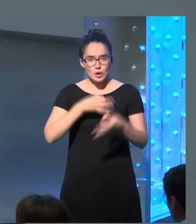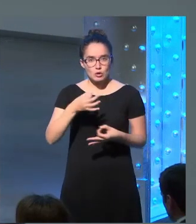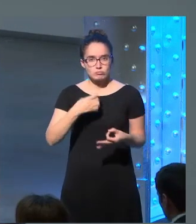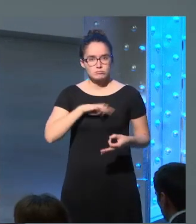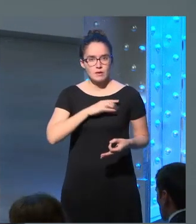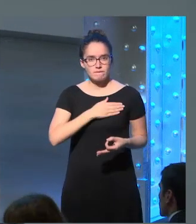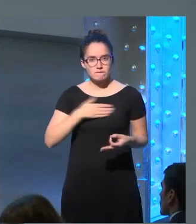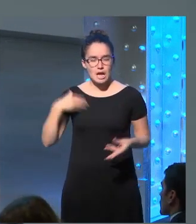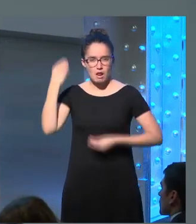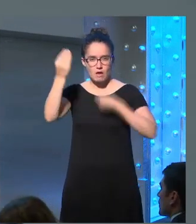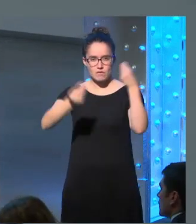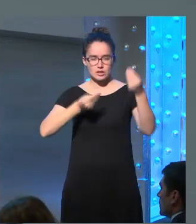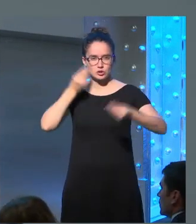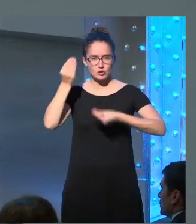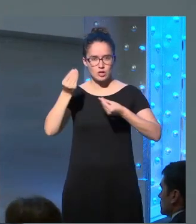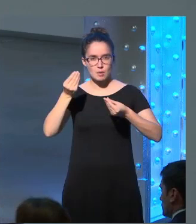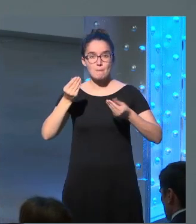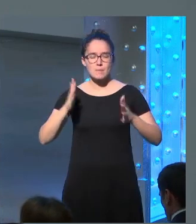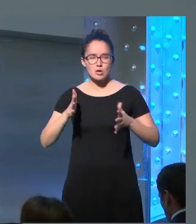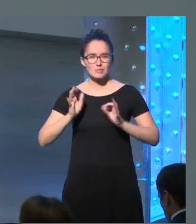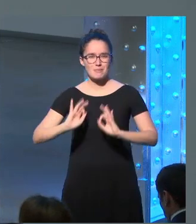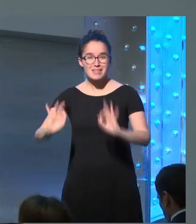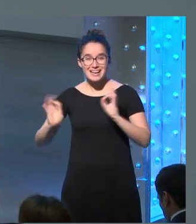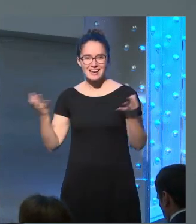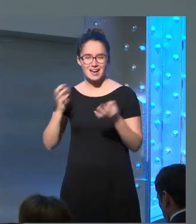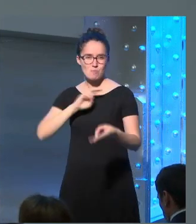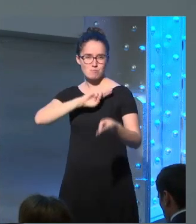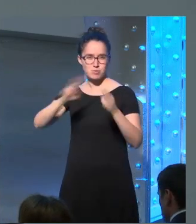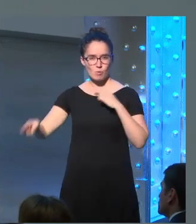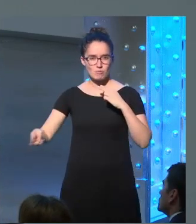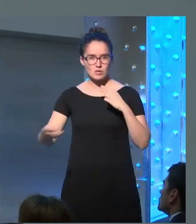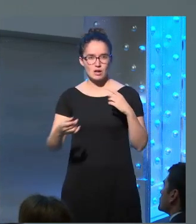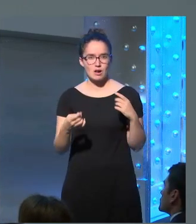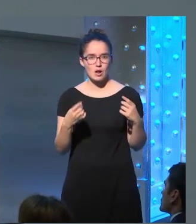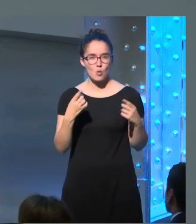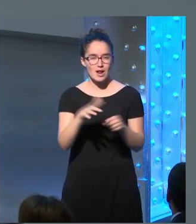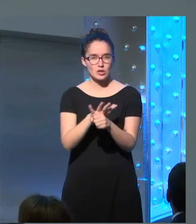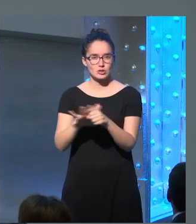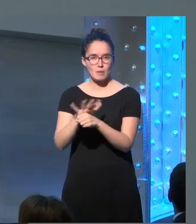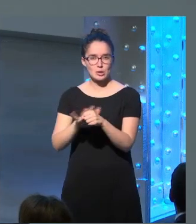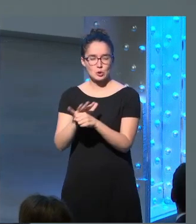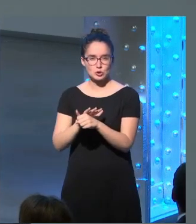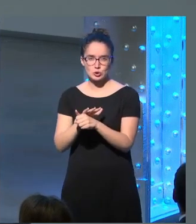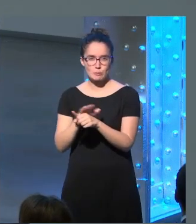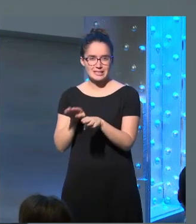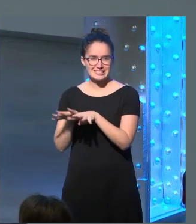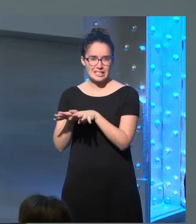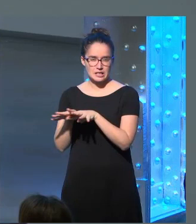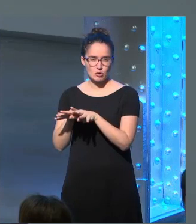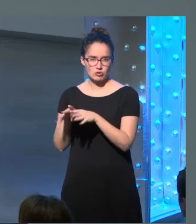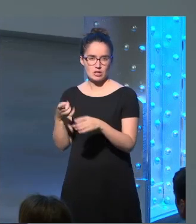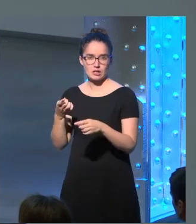It is a cycle where we would like to reflect and also provide an answer to one of the most